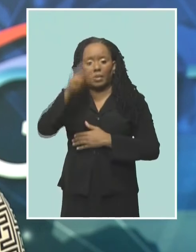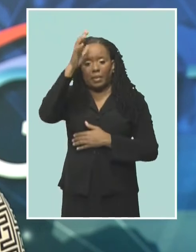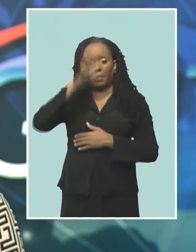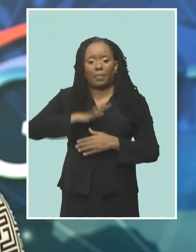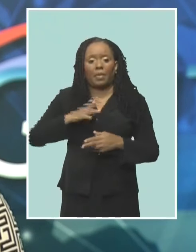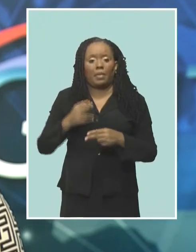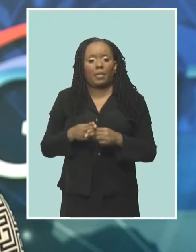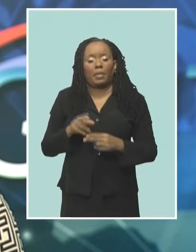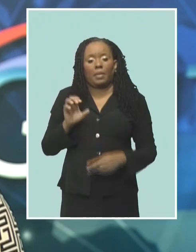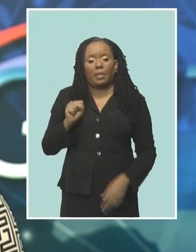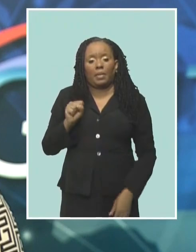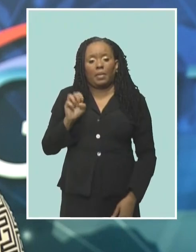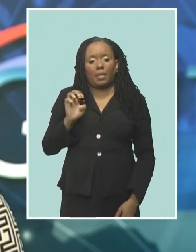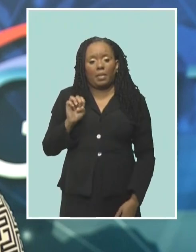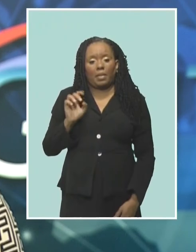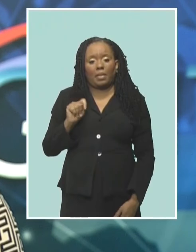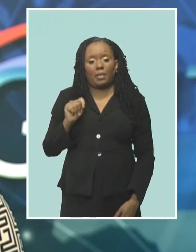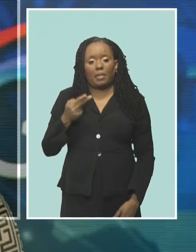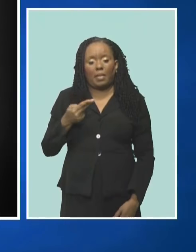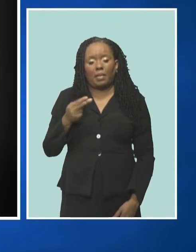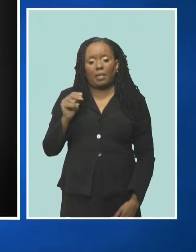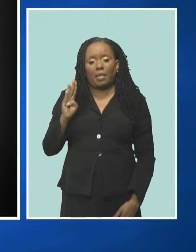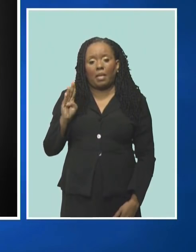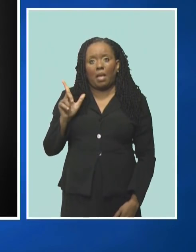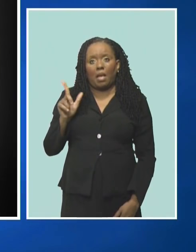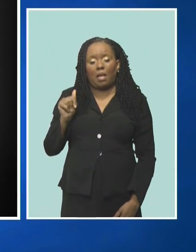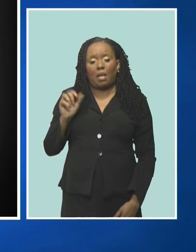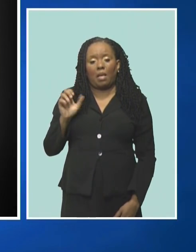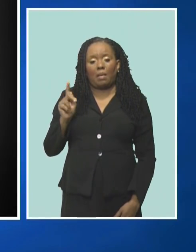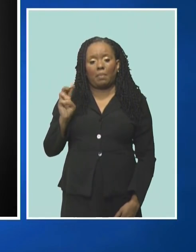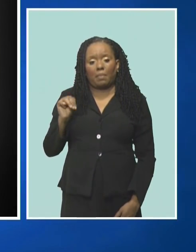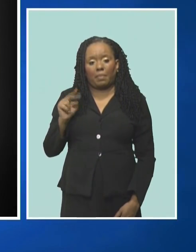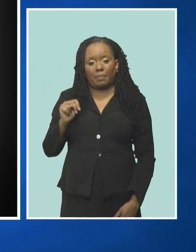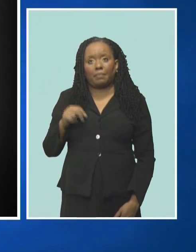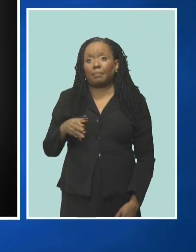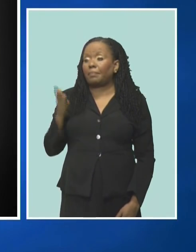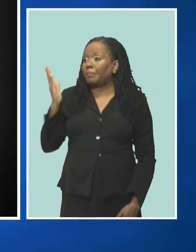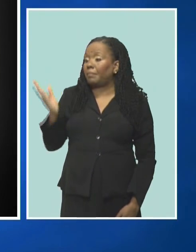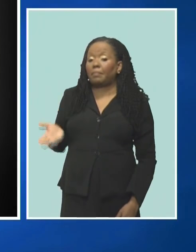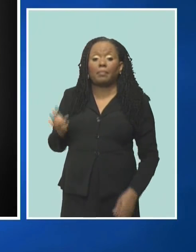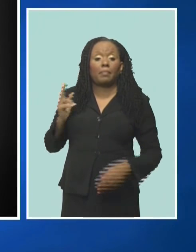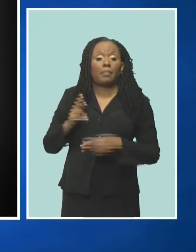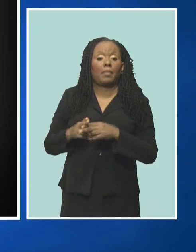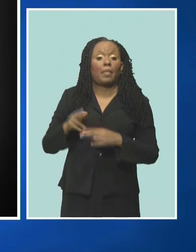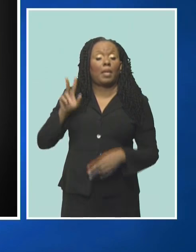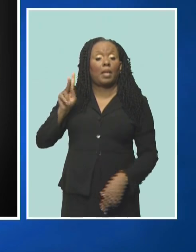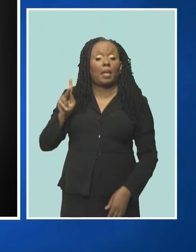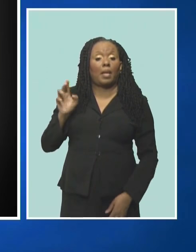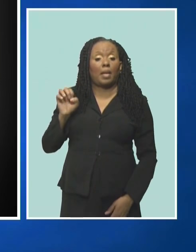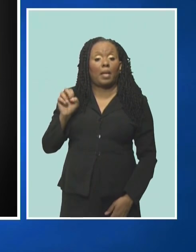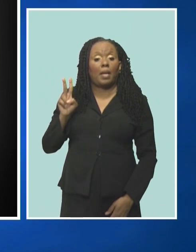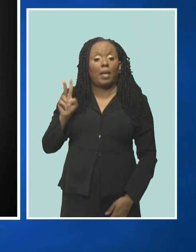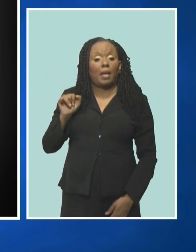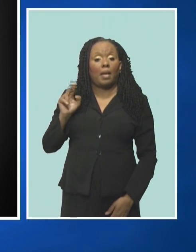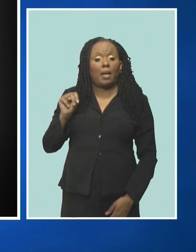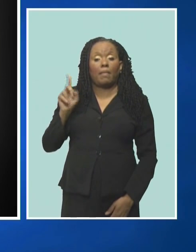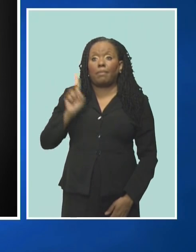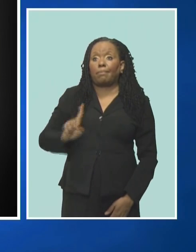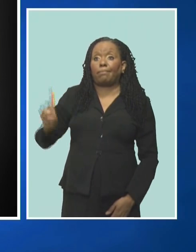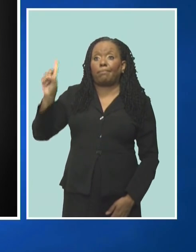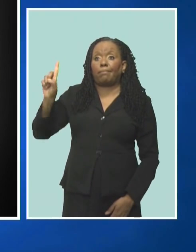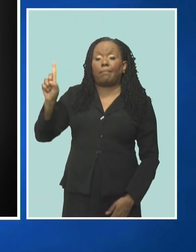Kevin Don Pedro Chandler appeared before Magistrate Wayne Clark in the Holtown Magistrates Court today in connection